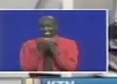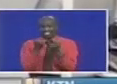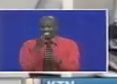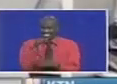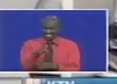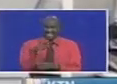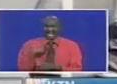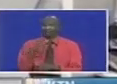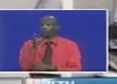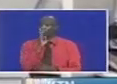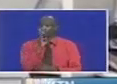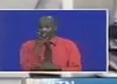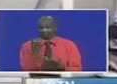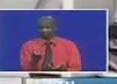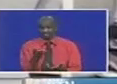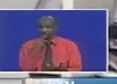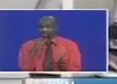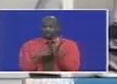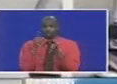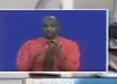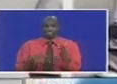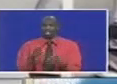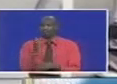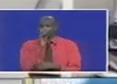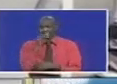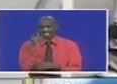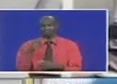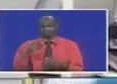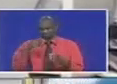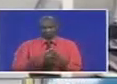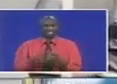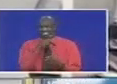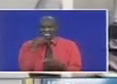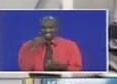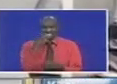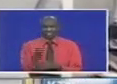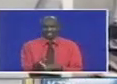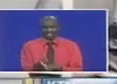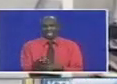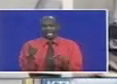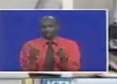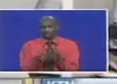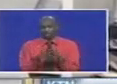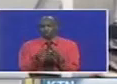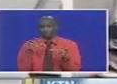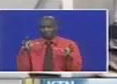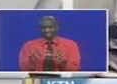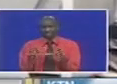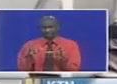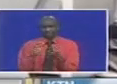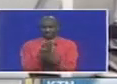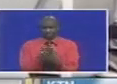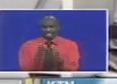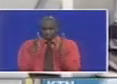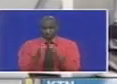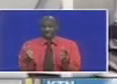and water, because another report is also showing that the water ponds are drying up. That means that there's also increased pressure between the humans